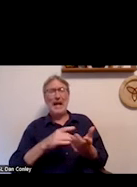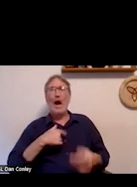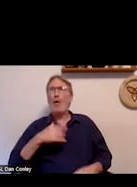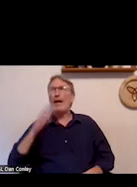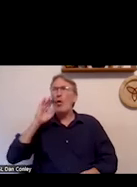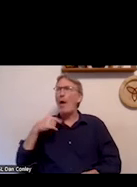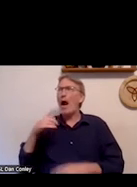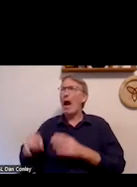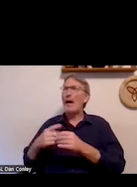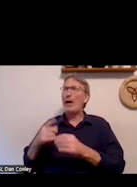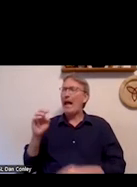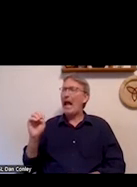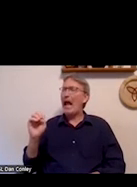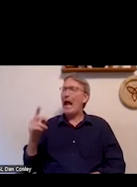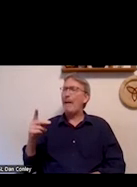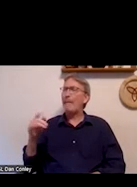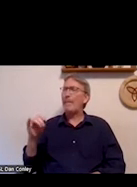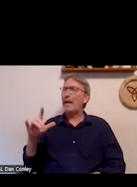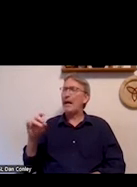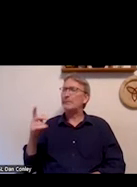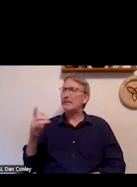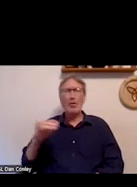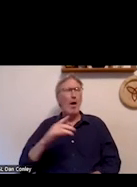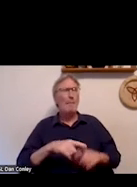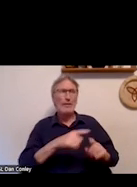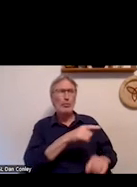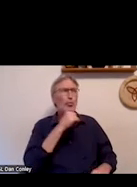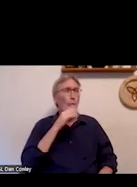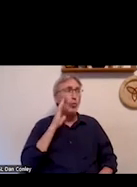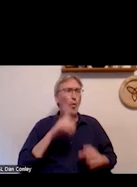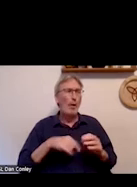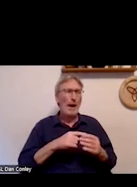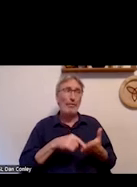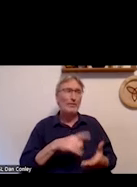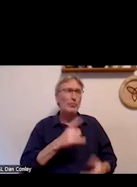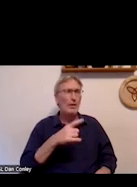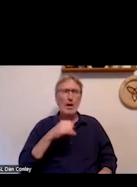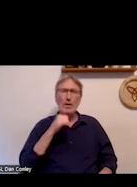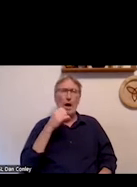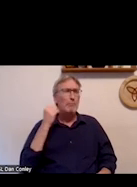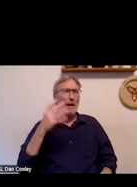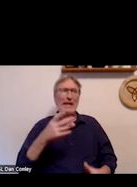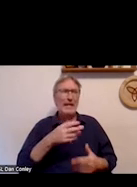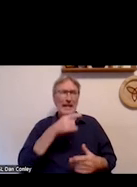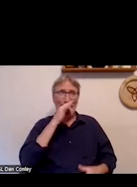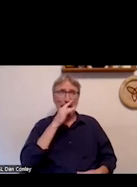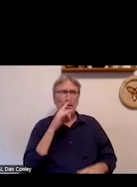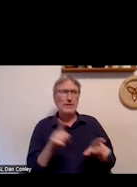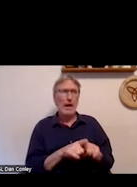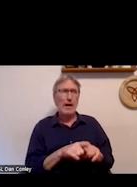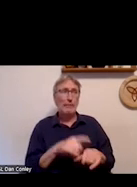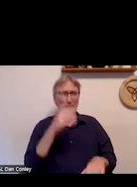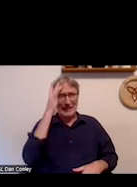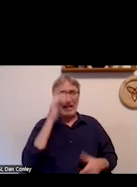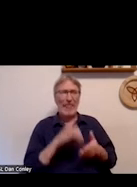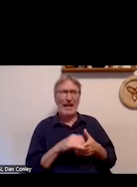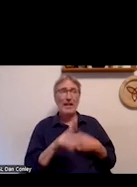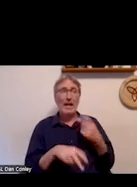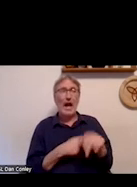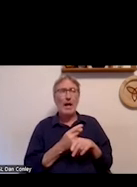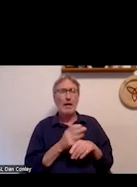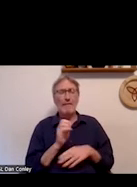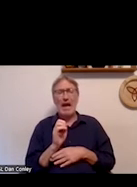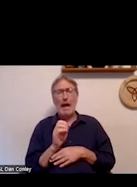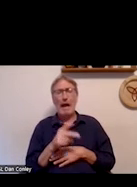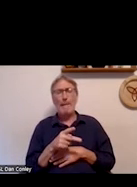That is true. Well, then you must not know too much about this one, because there aren't too many children in the world that have this form of epilepsy. It's very unique, and